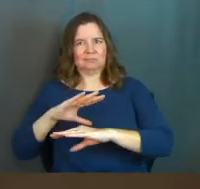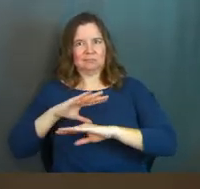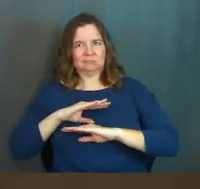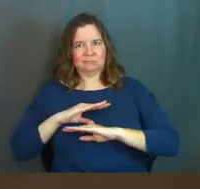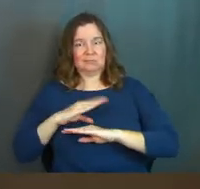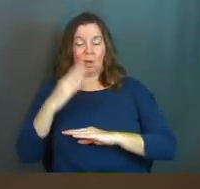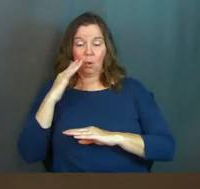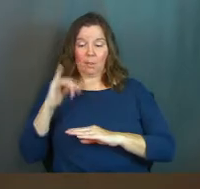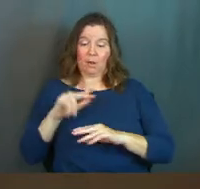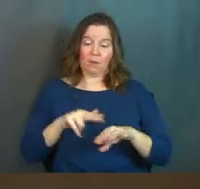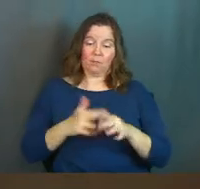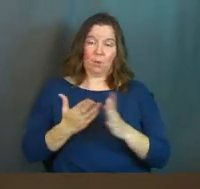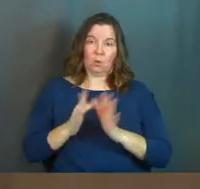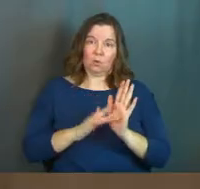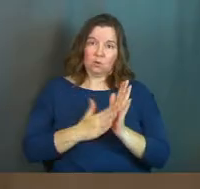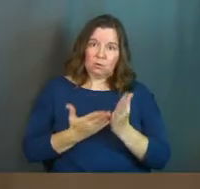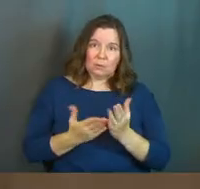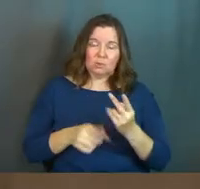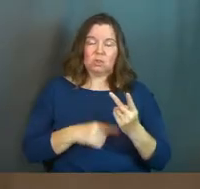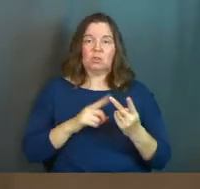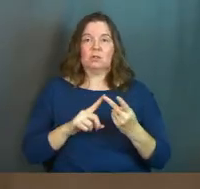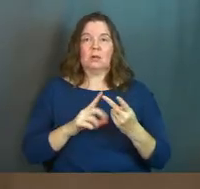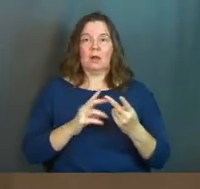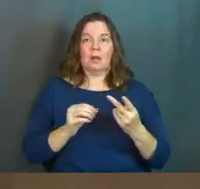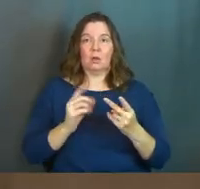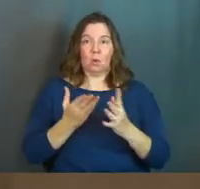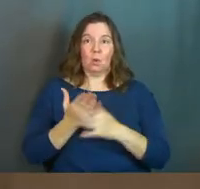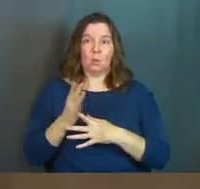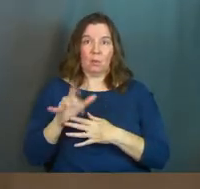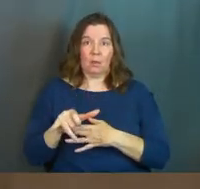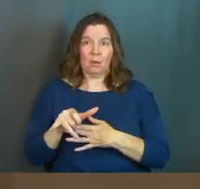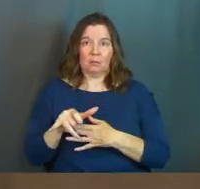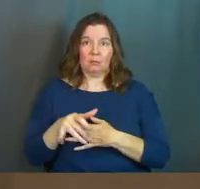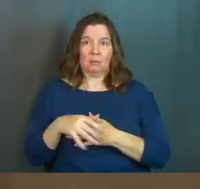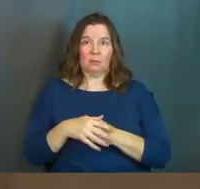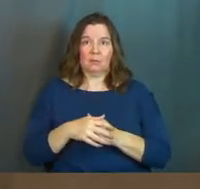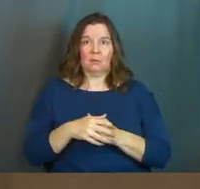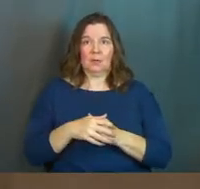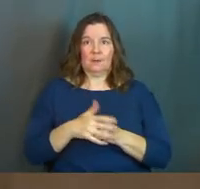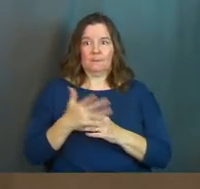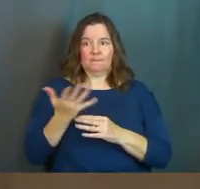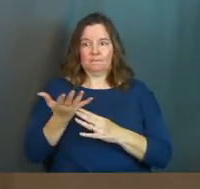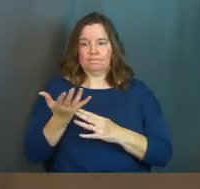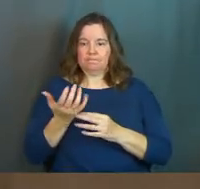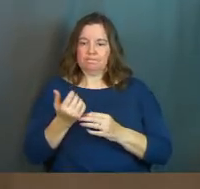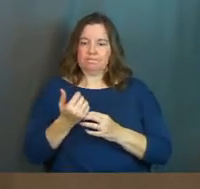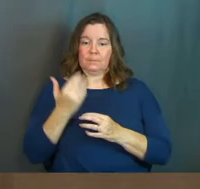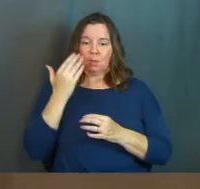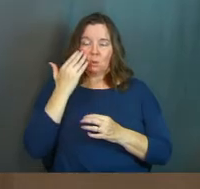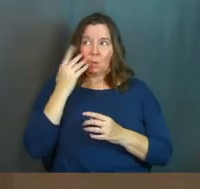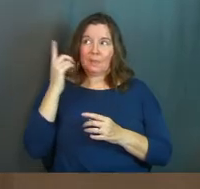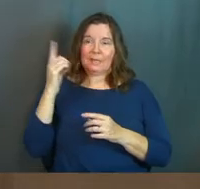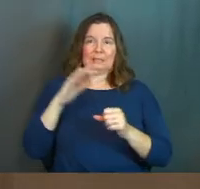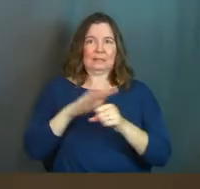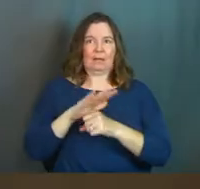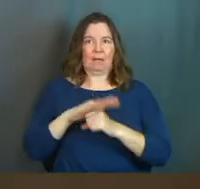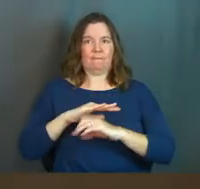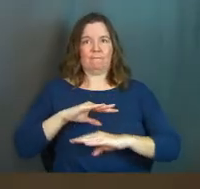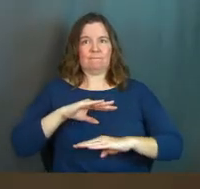just knowing that, of course, through scripture and going through that, you know. Just knowing that He is